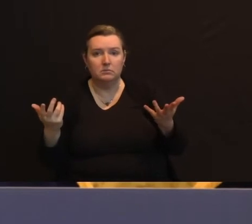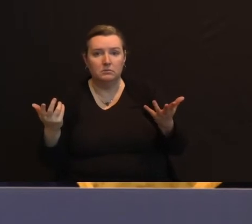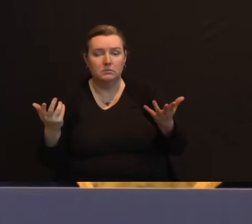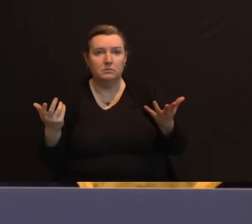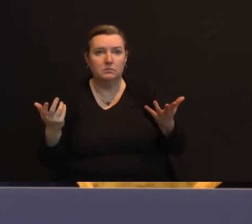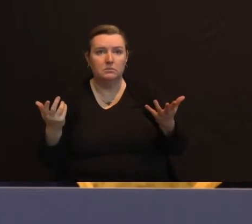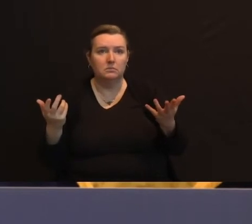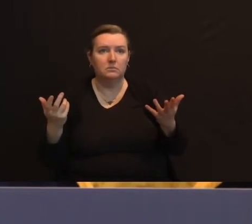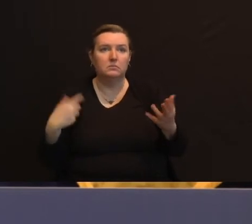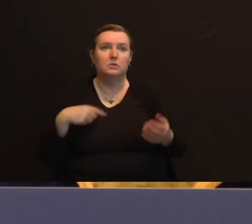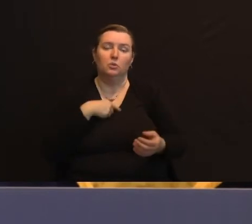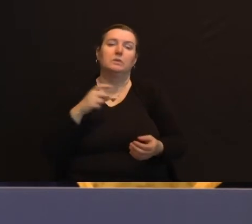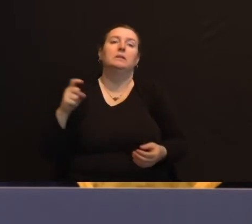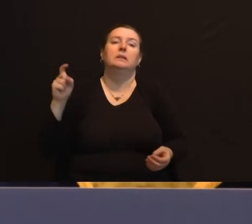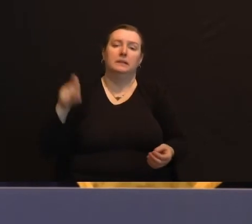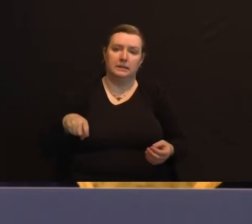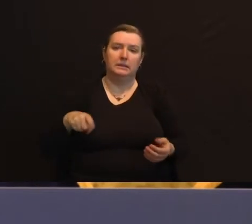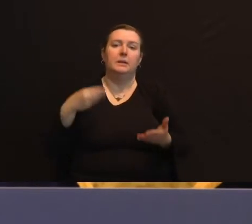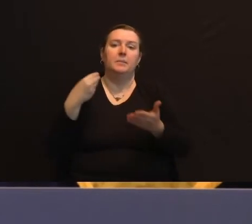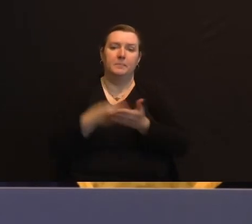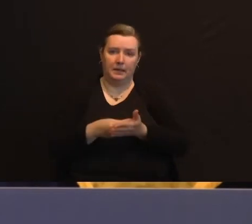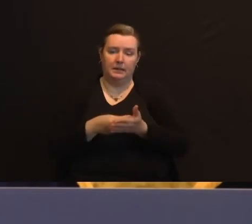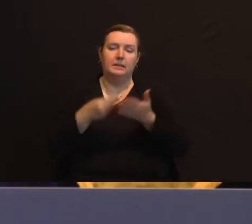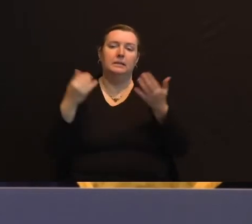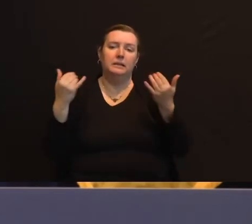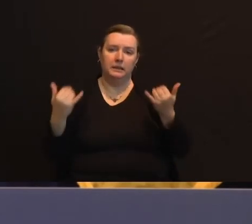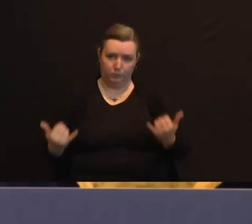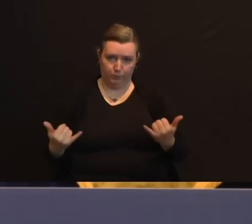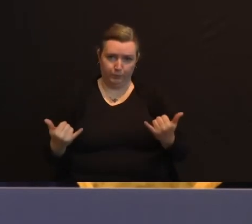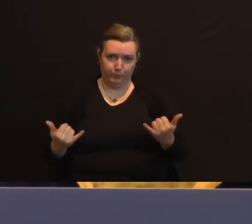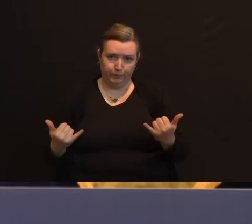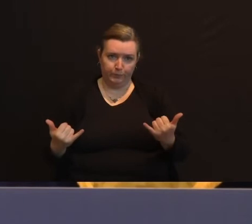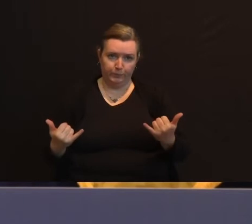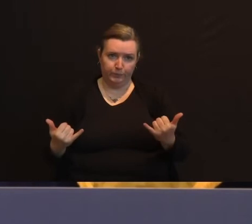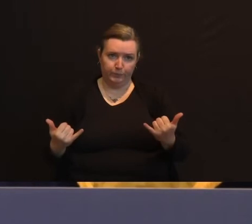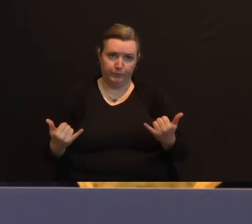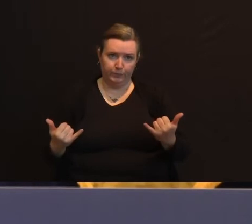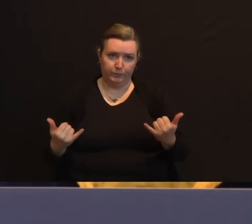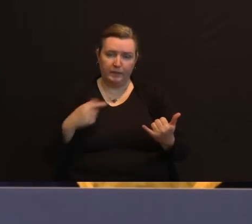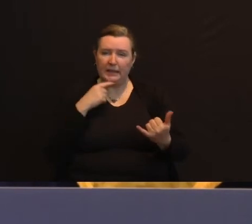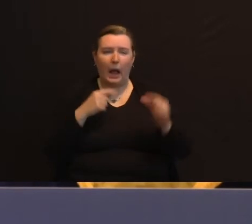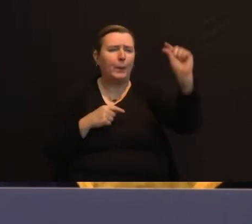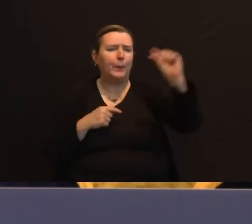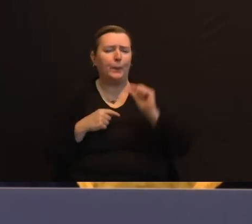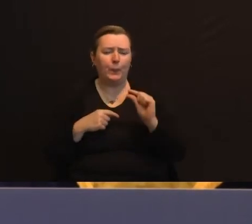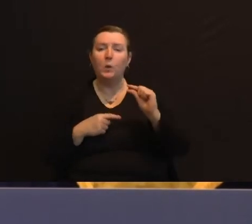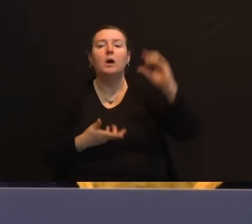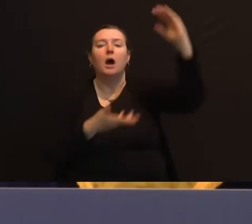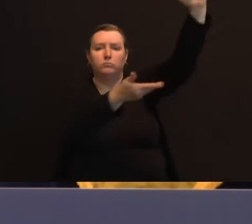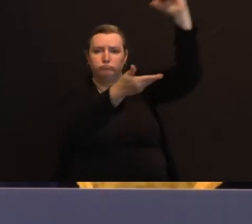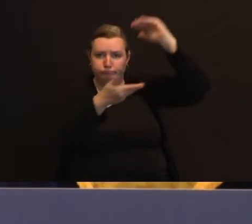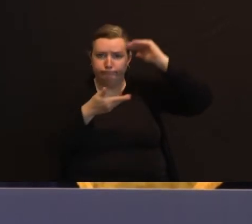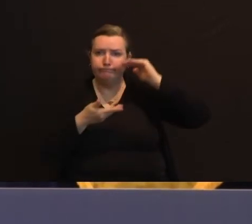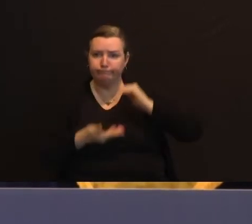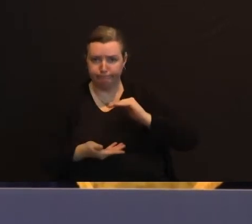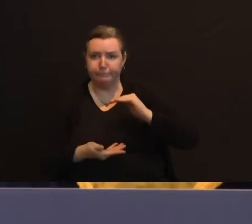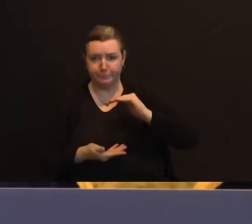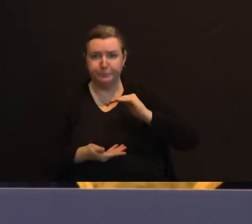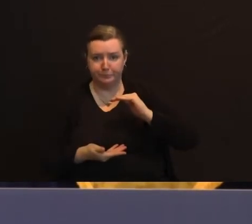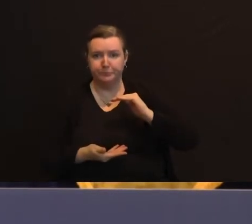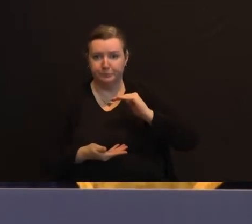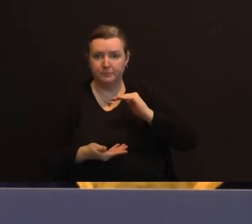we need it now. And it has to be big. I've said this many times. And again, I